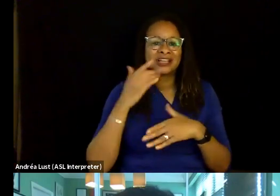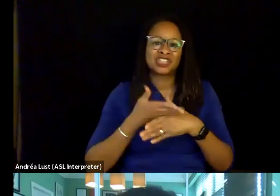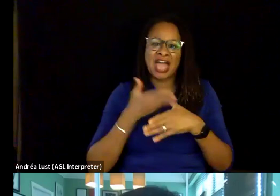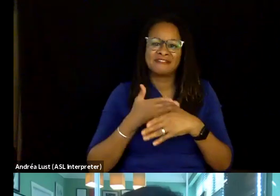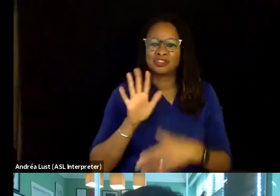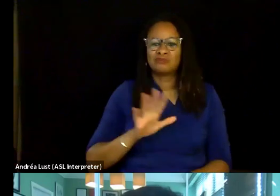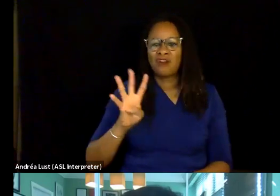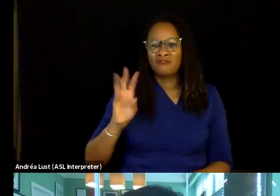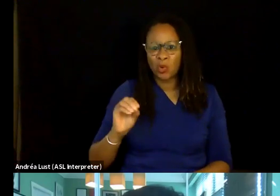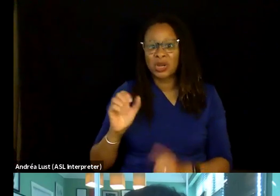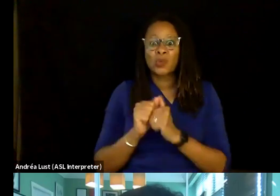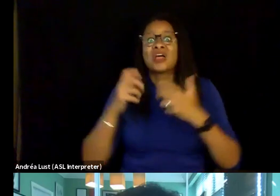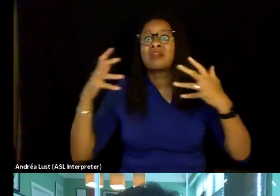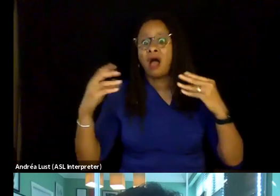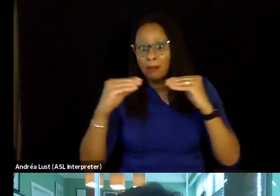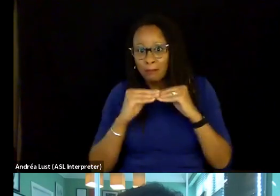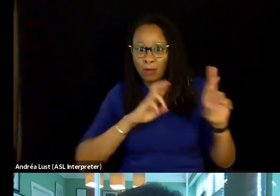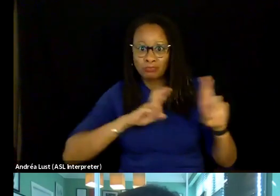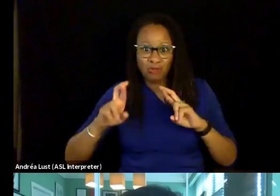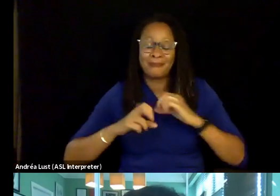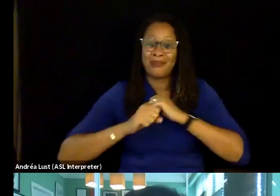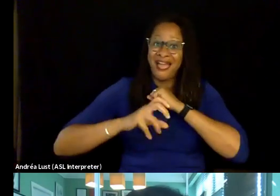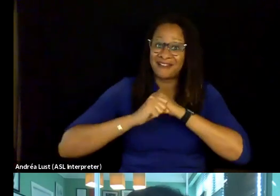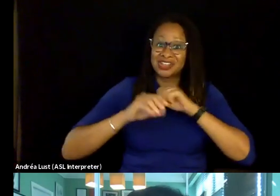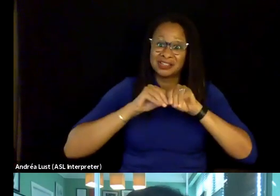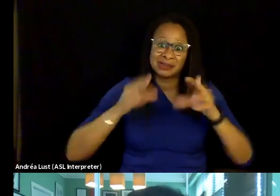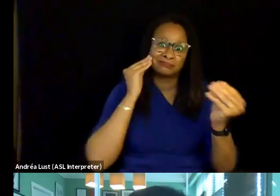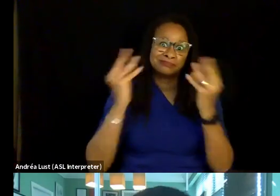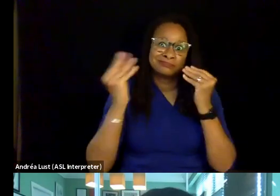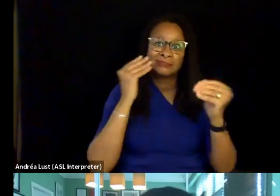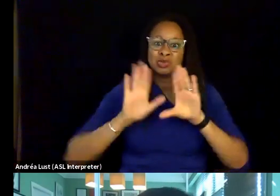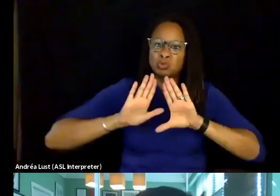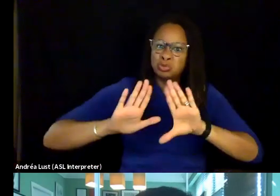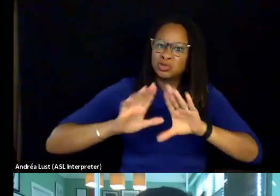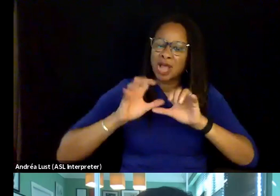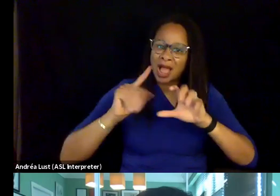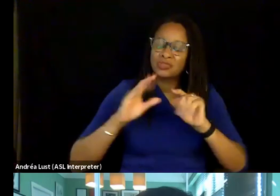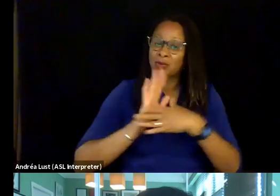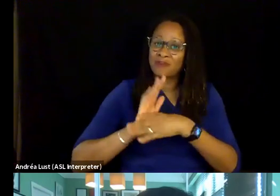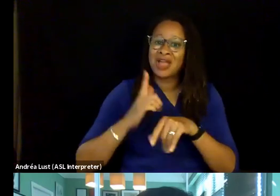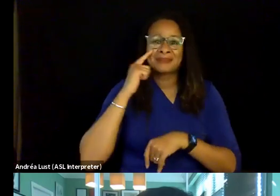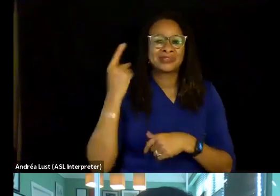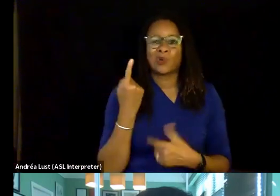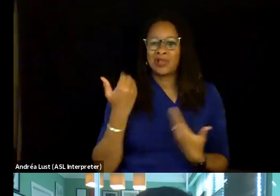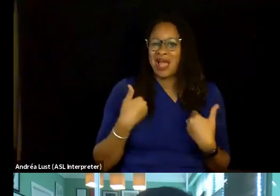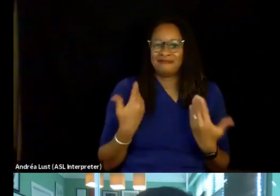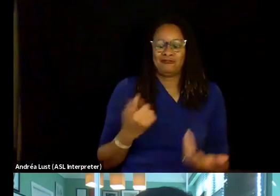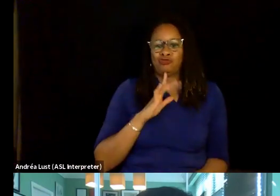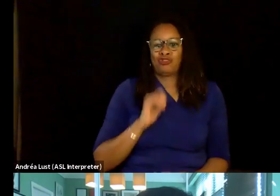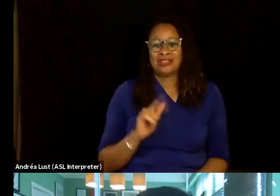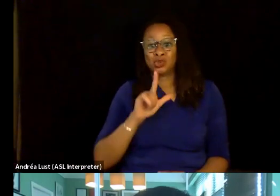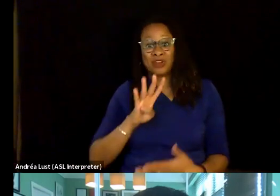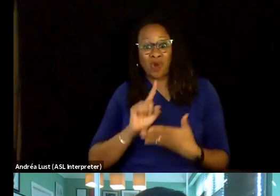40 with a lot more preparation, a lot more time to really push it out. But since, you know, we've only had like really